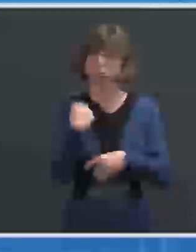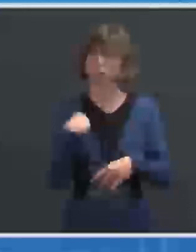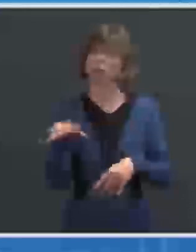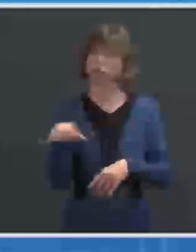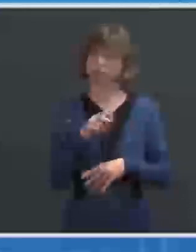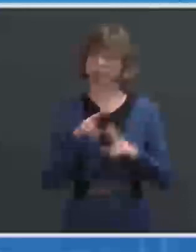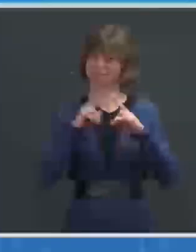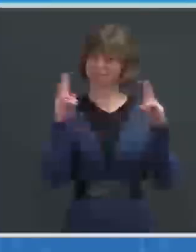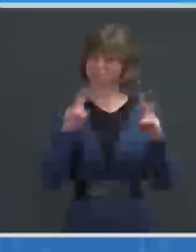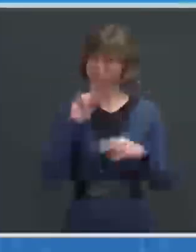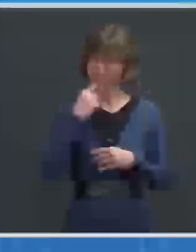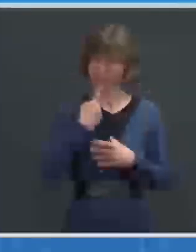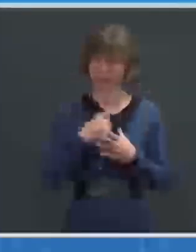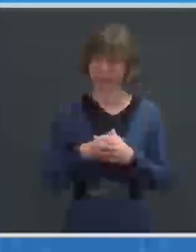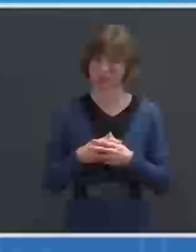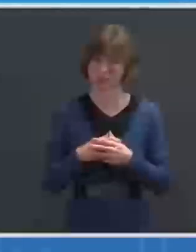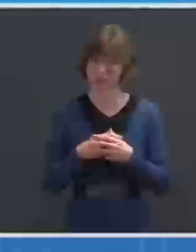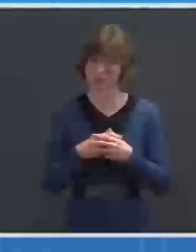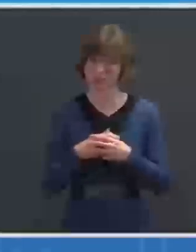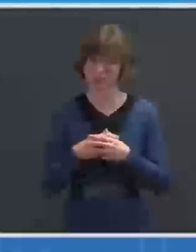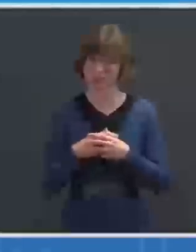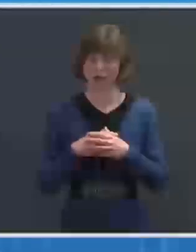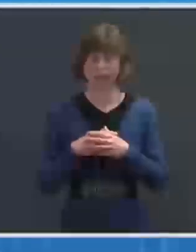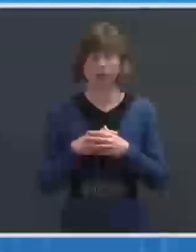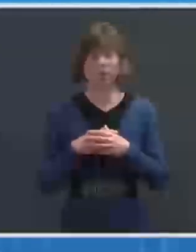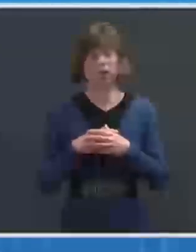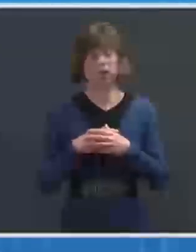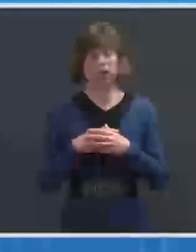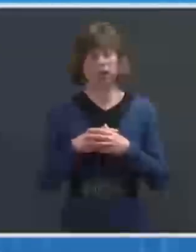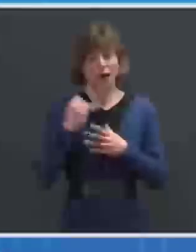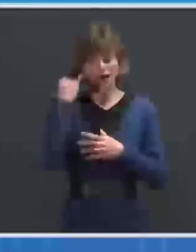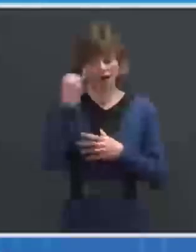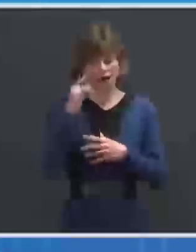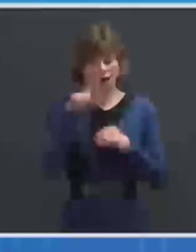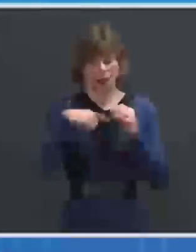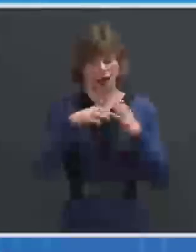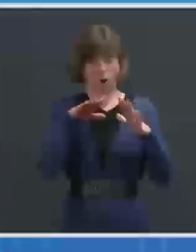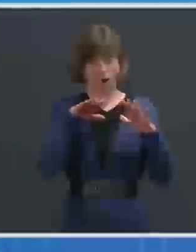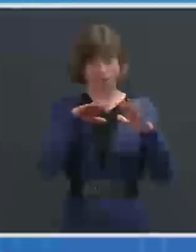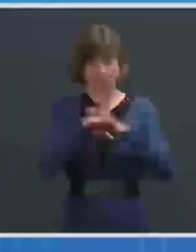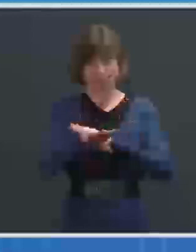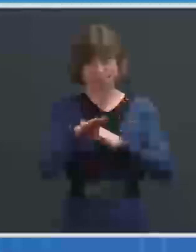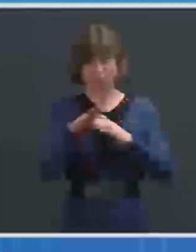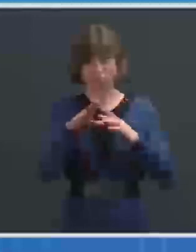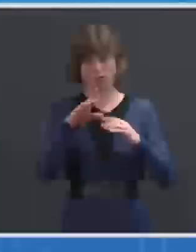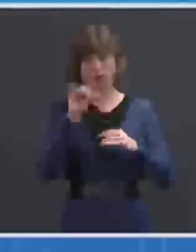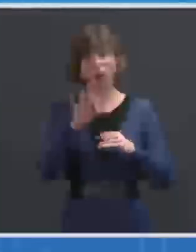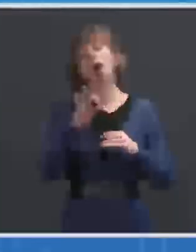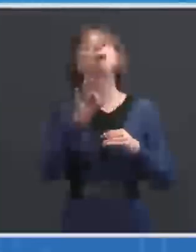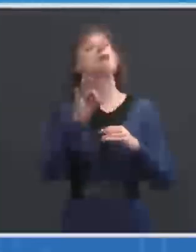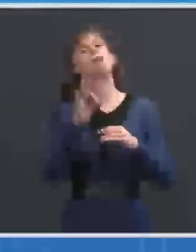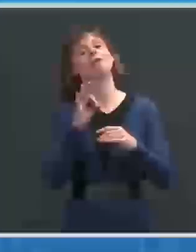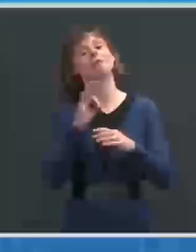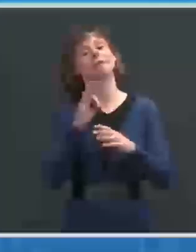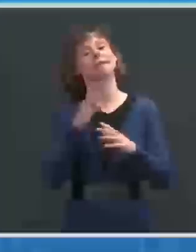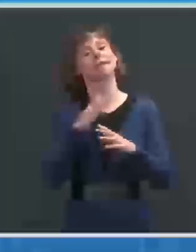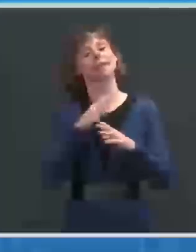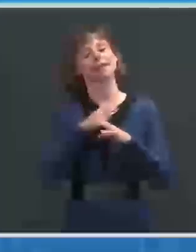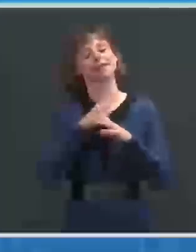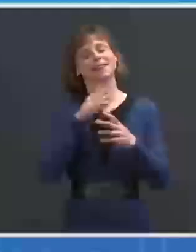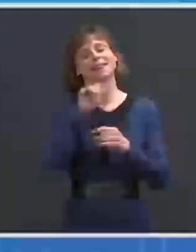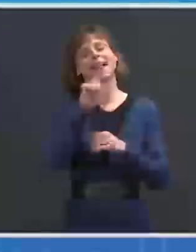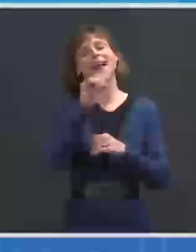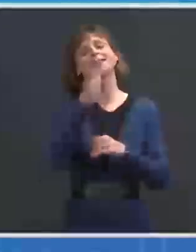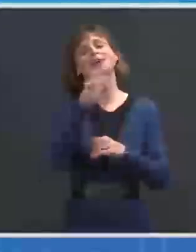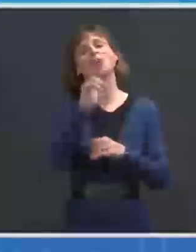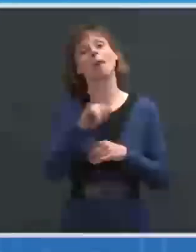very seriously. The idea about the accessibility of antibody to the nasopharynx, I mean, that's obviously a good point.